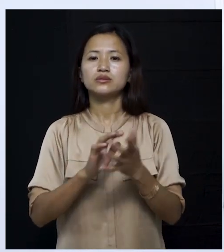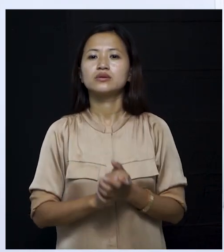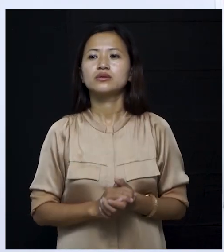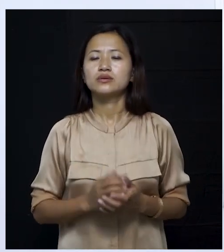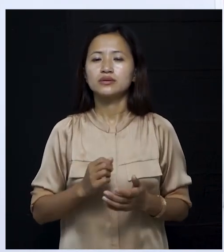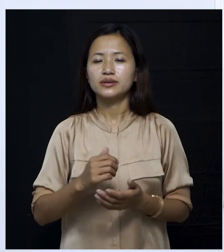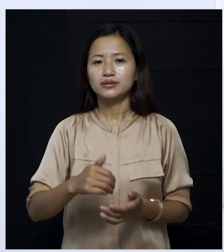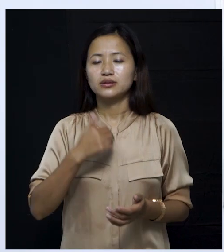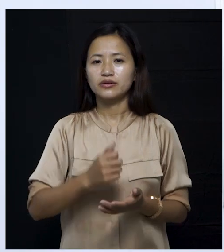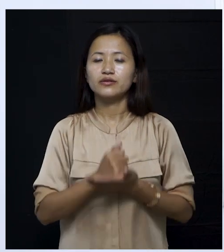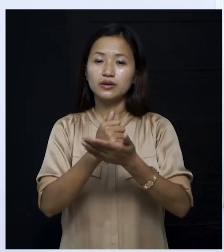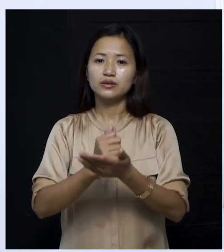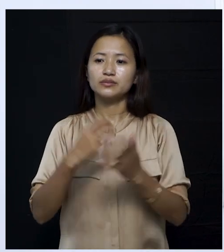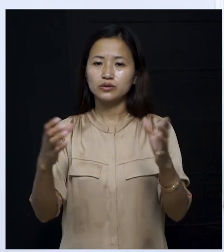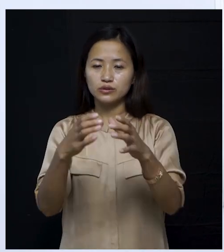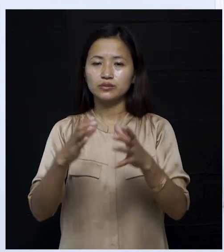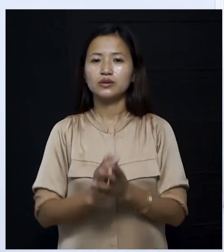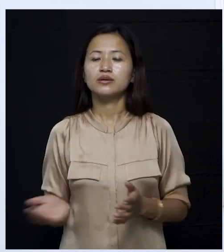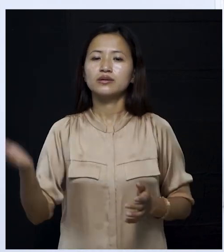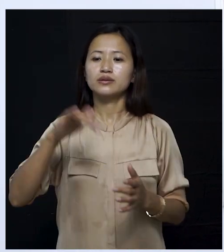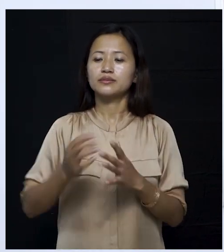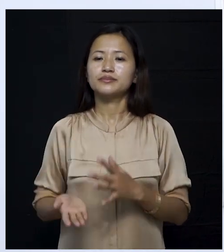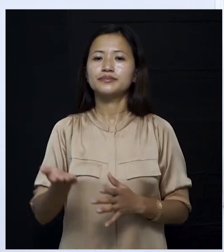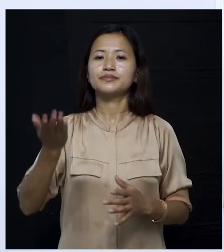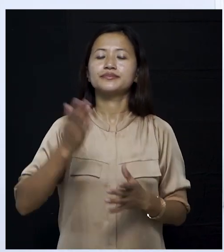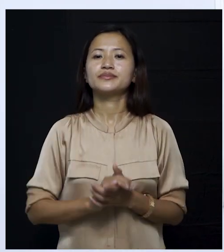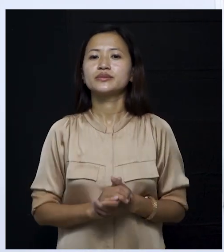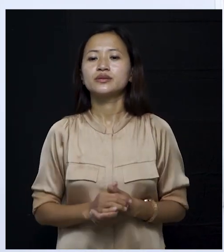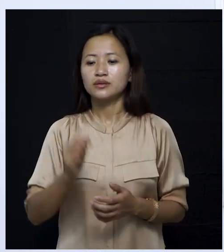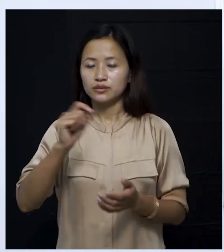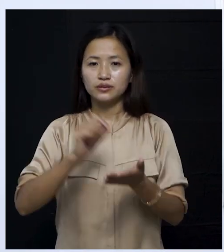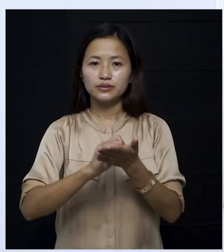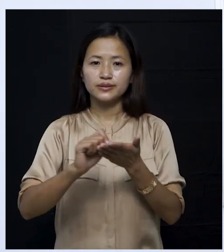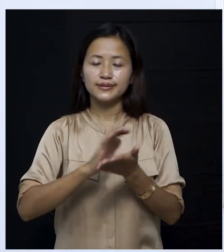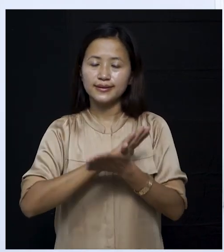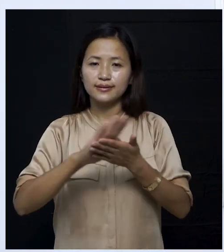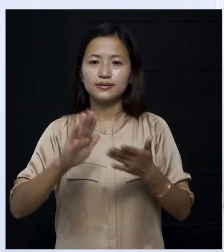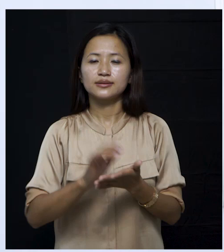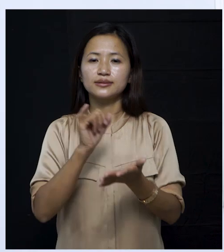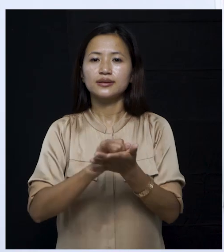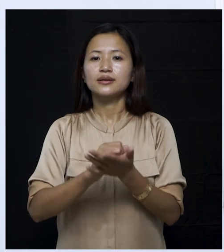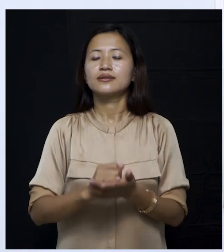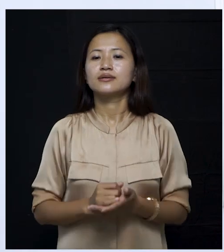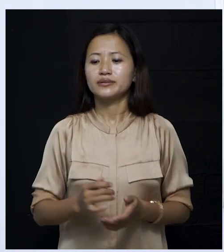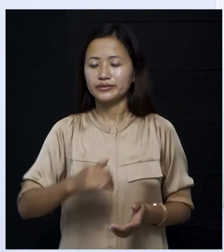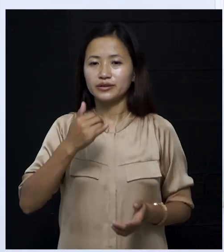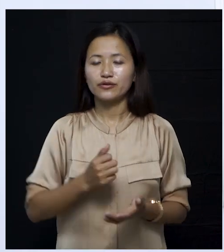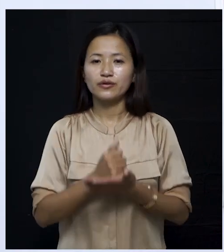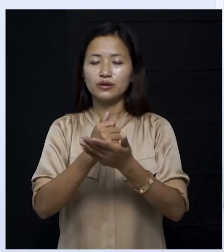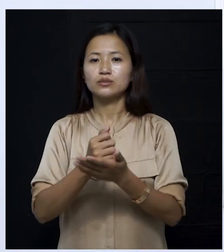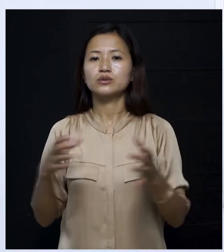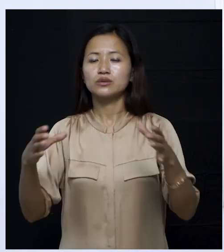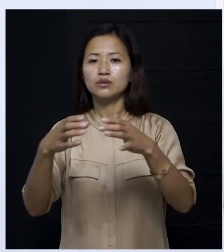the self-help group, have come up. Okay, and it is written clearly that self-help groups for